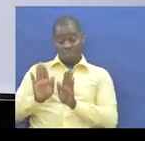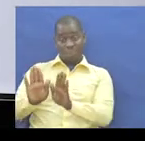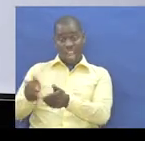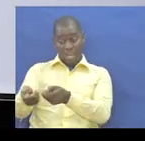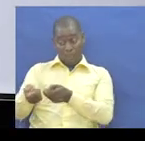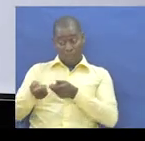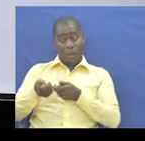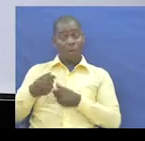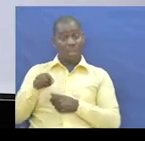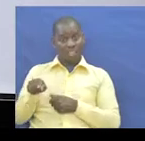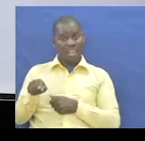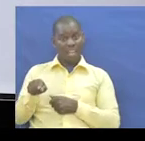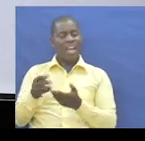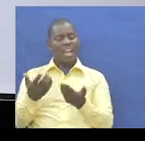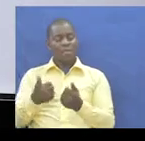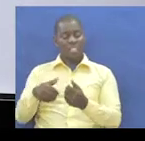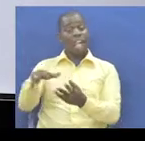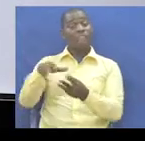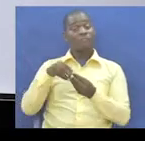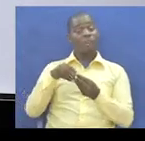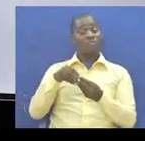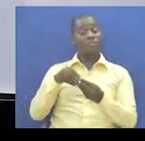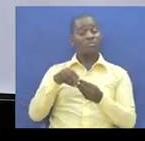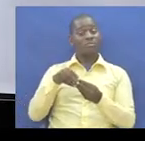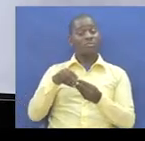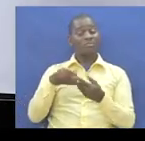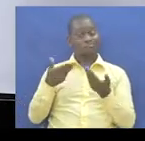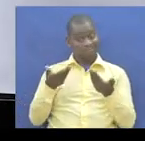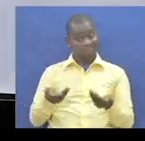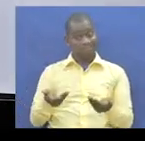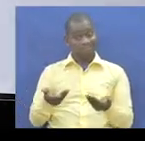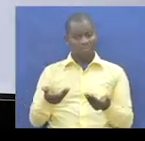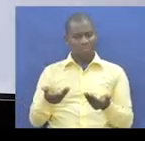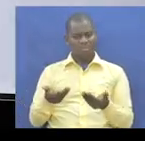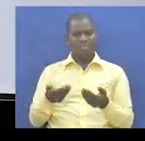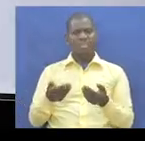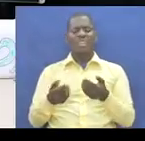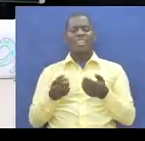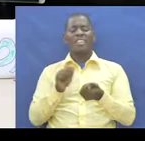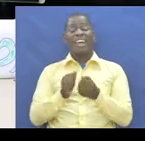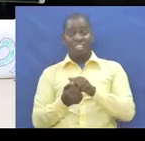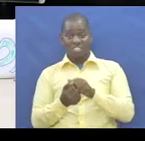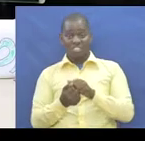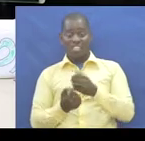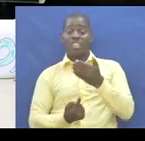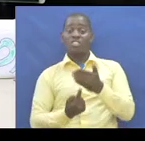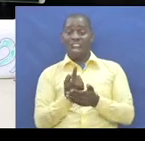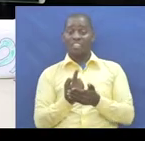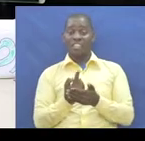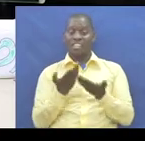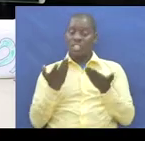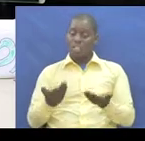And as we have said here, this pull and the pushing of this object, it was